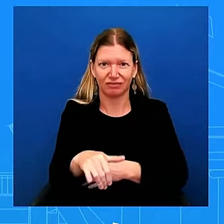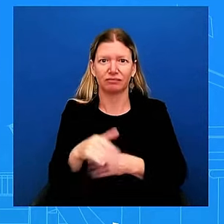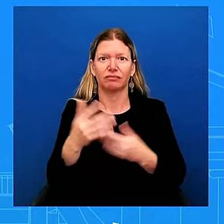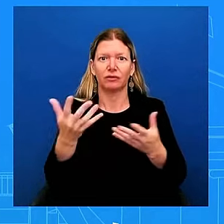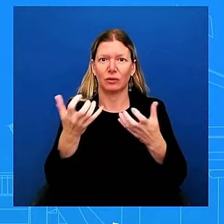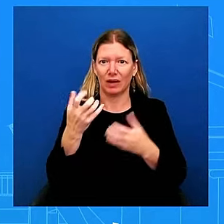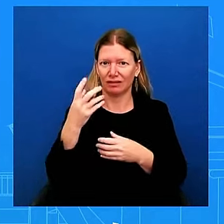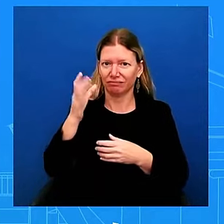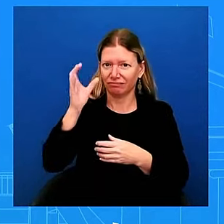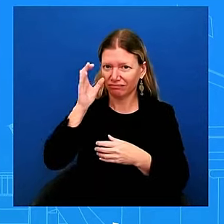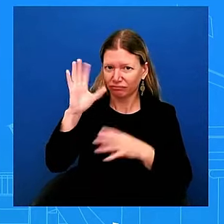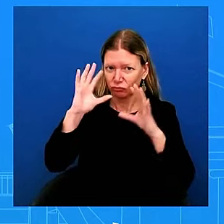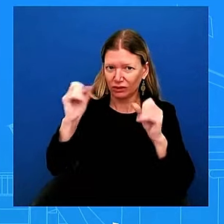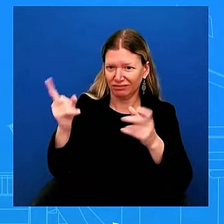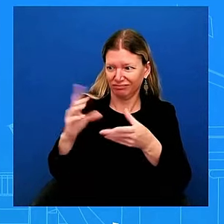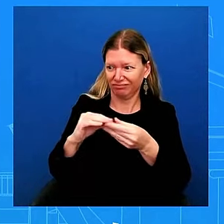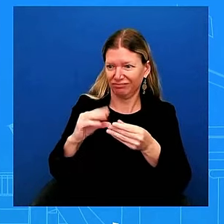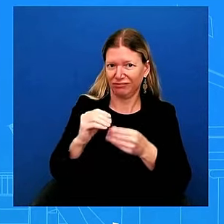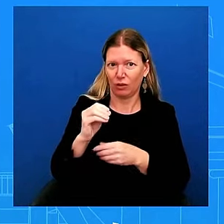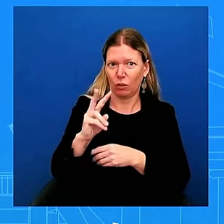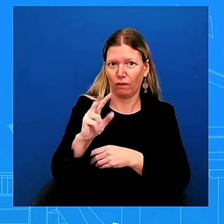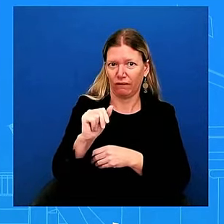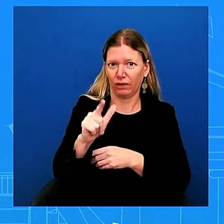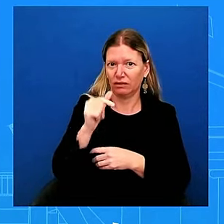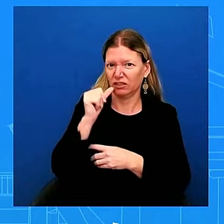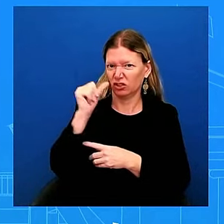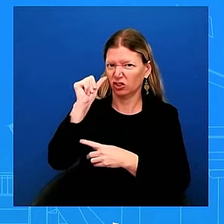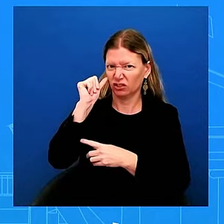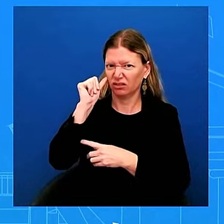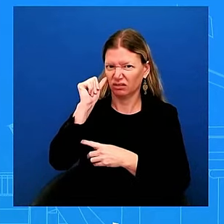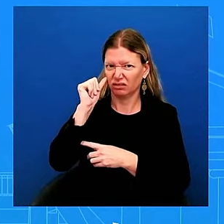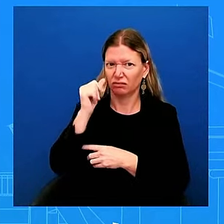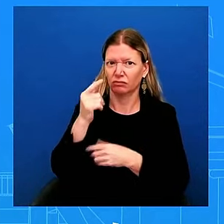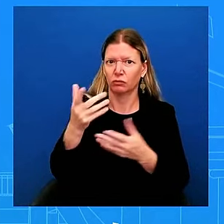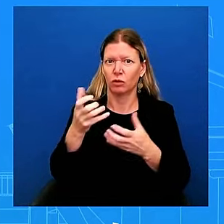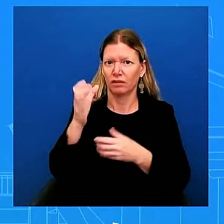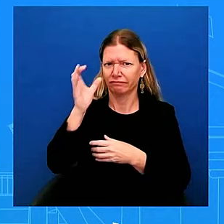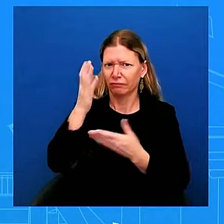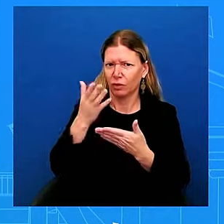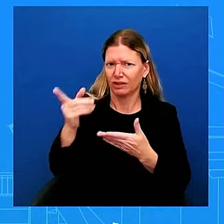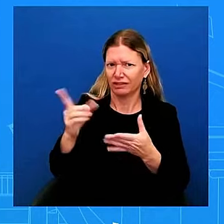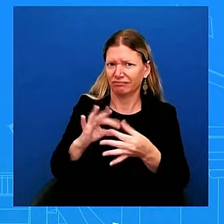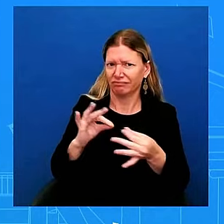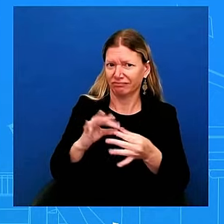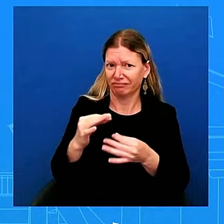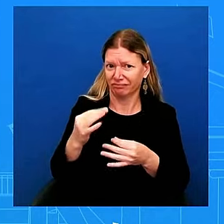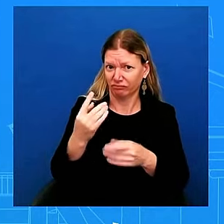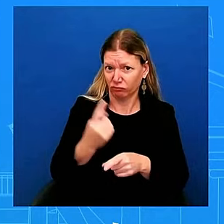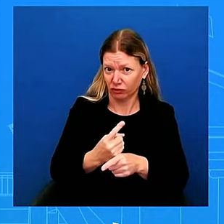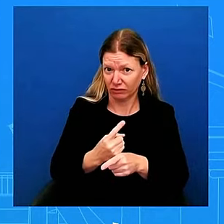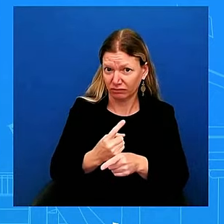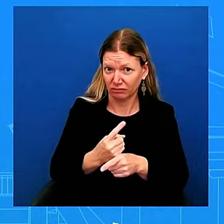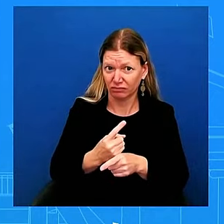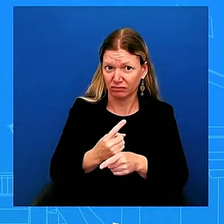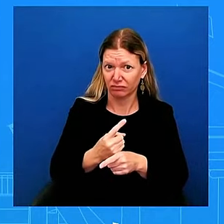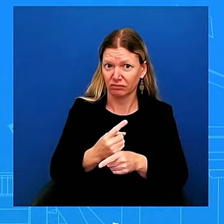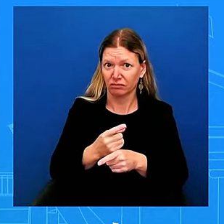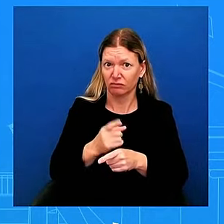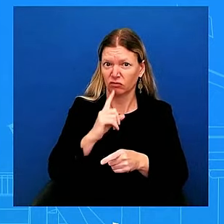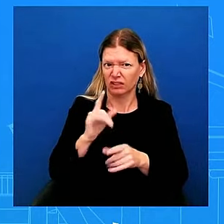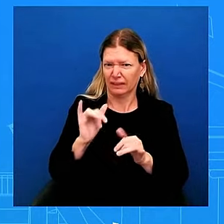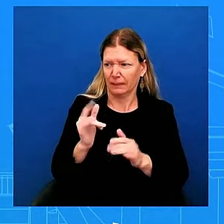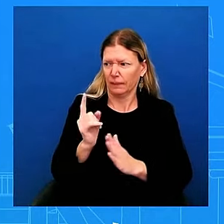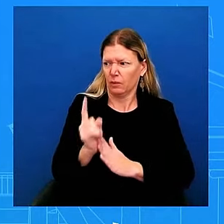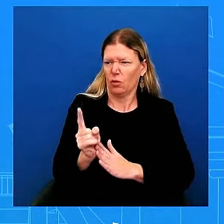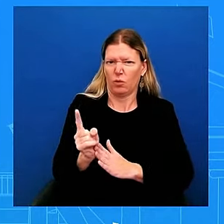is important to speak to the moment that we're in and say, we got to condemn this type of violence. We do. Now,